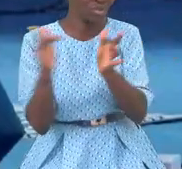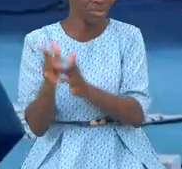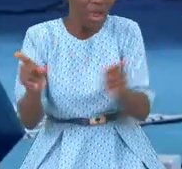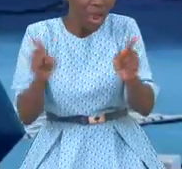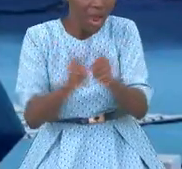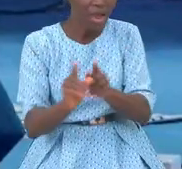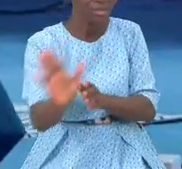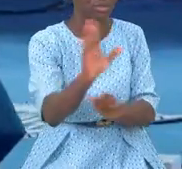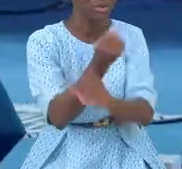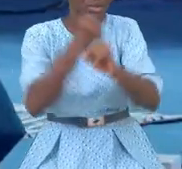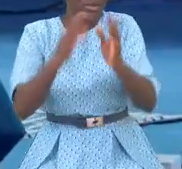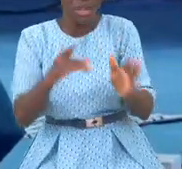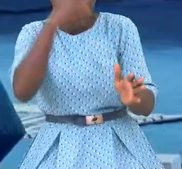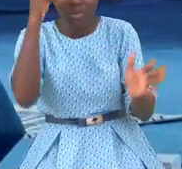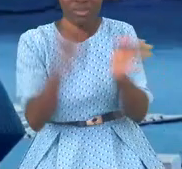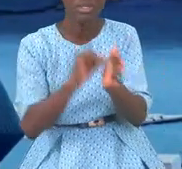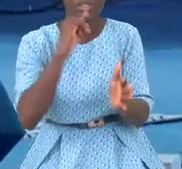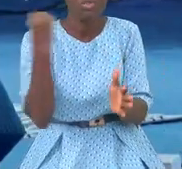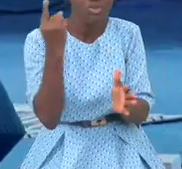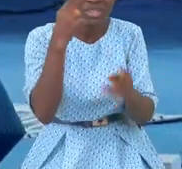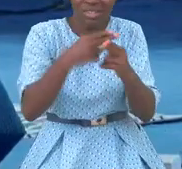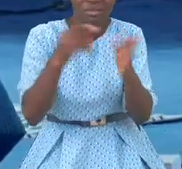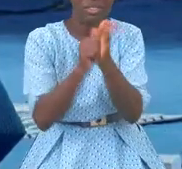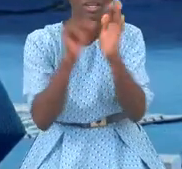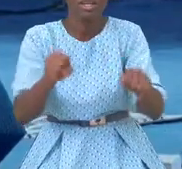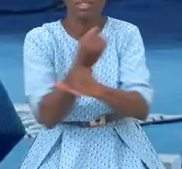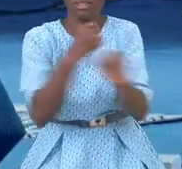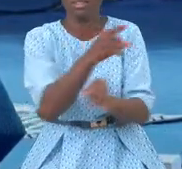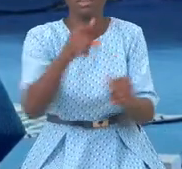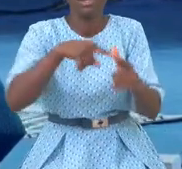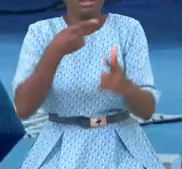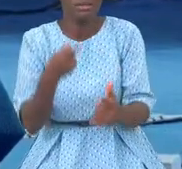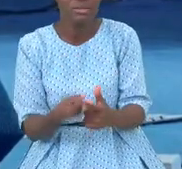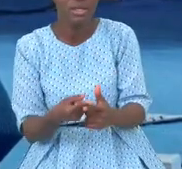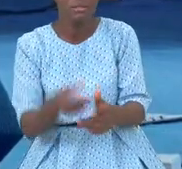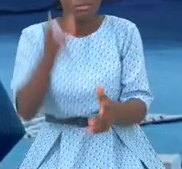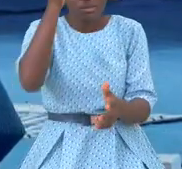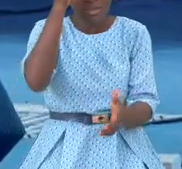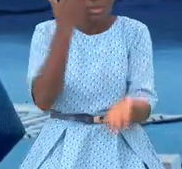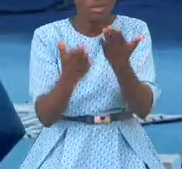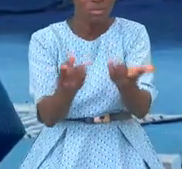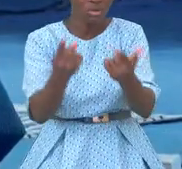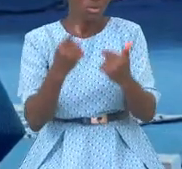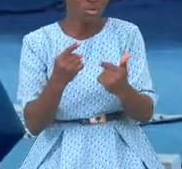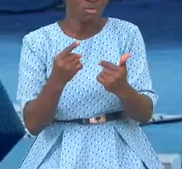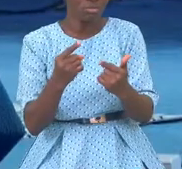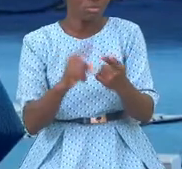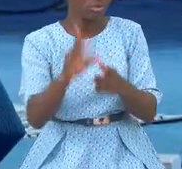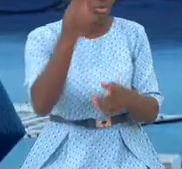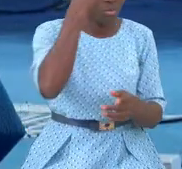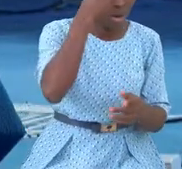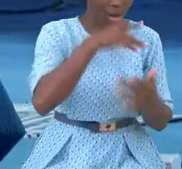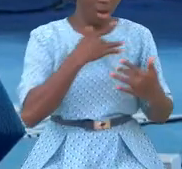he'll whisper in your mind there, don't do it today, because he's not going there and